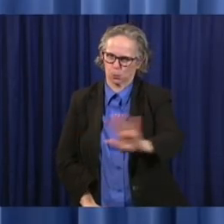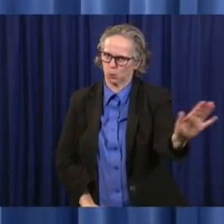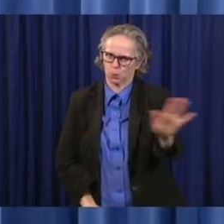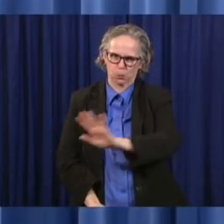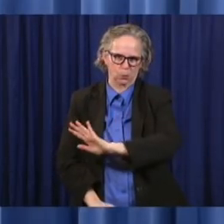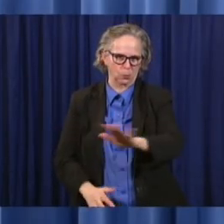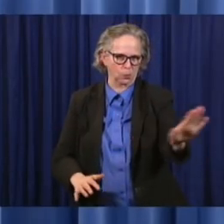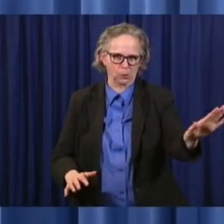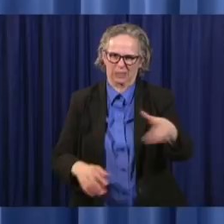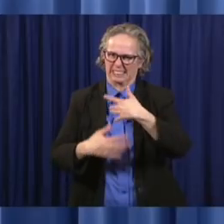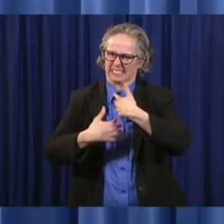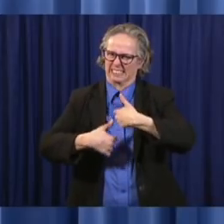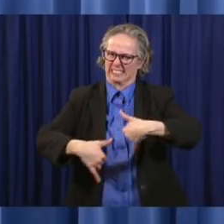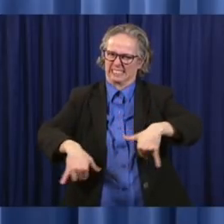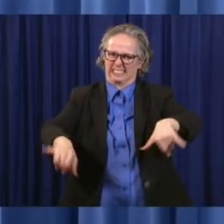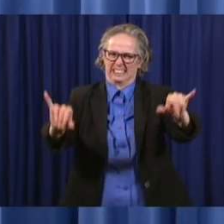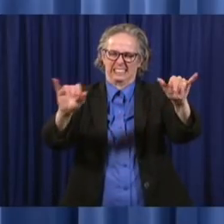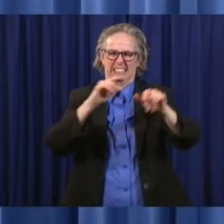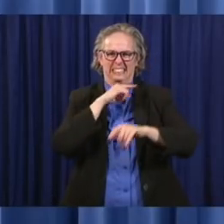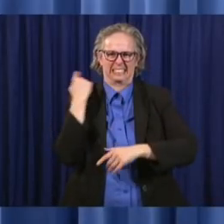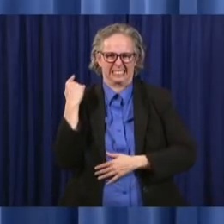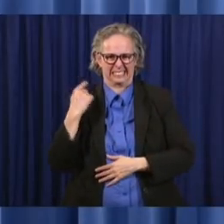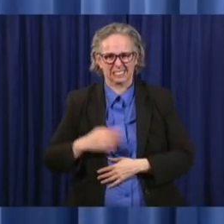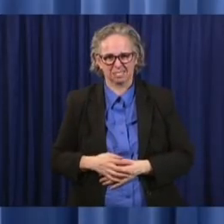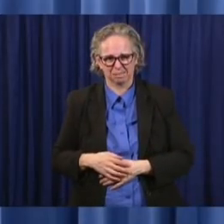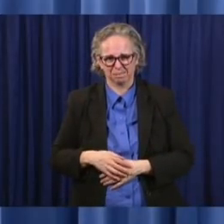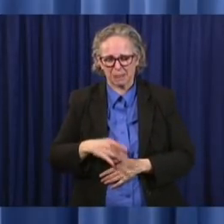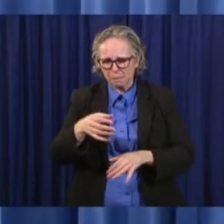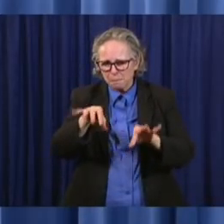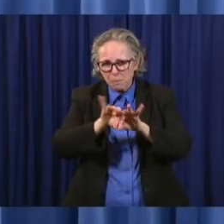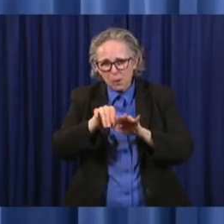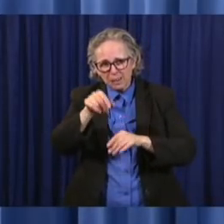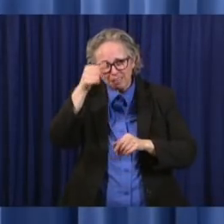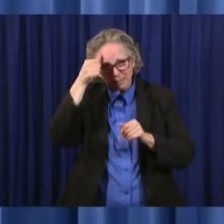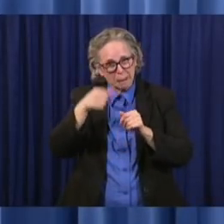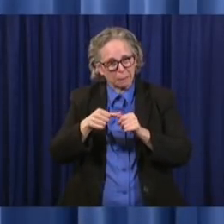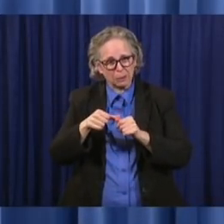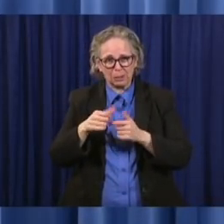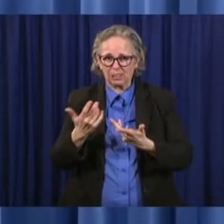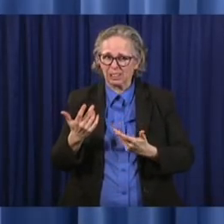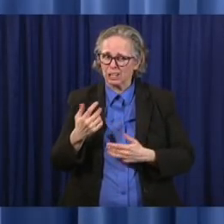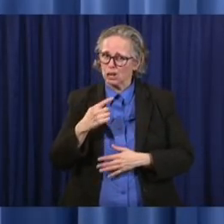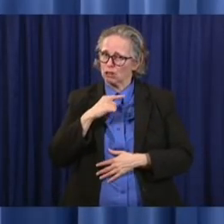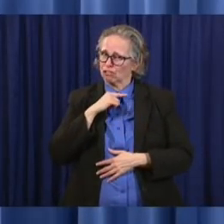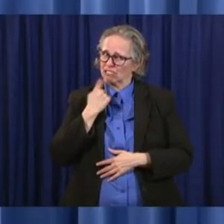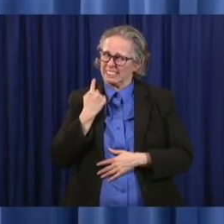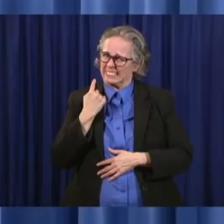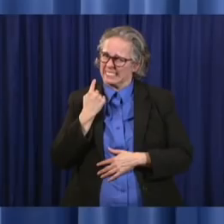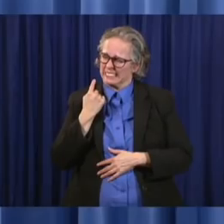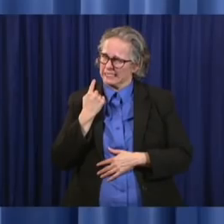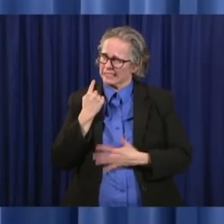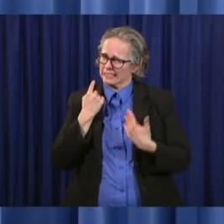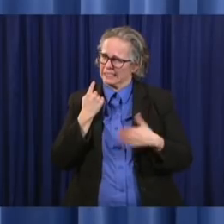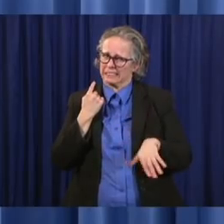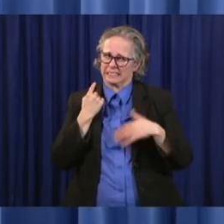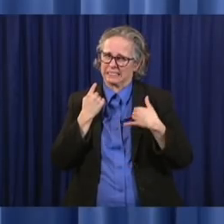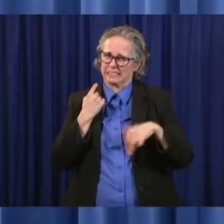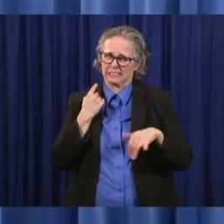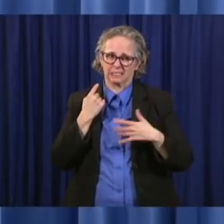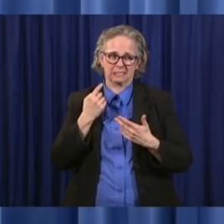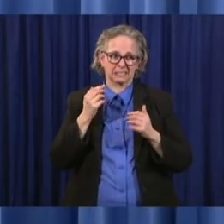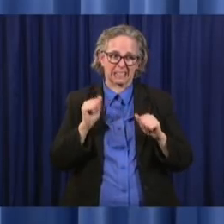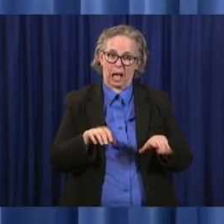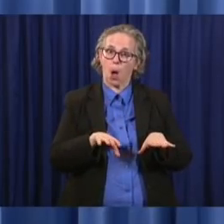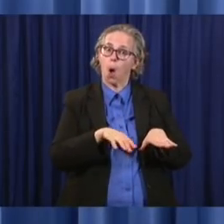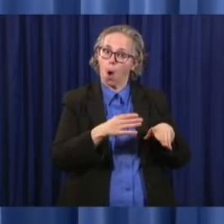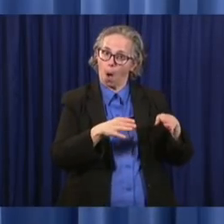it is really, we can do these things. There is some risk, but